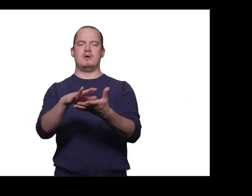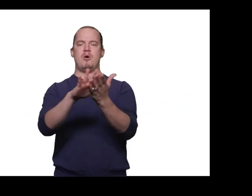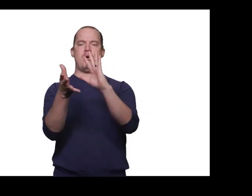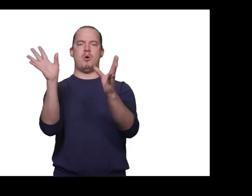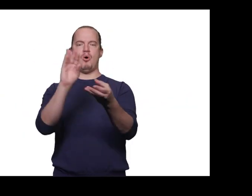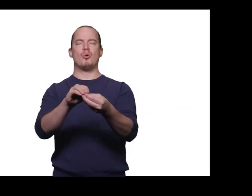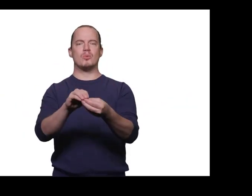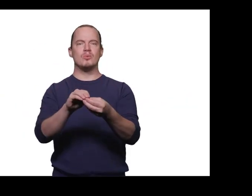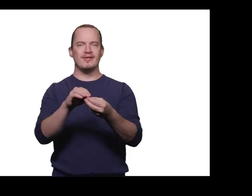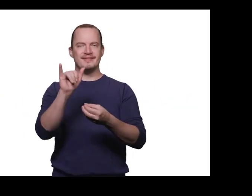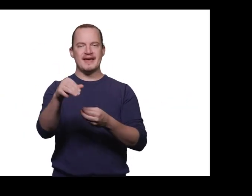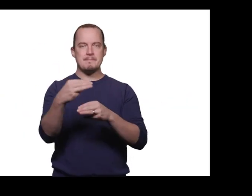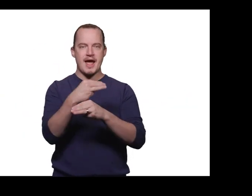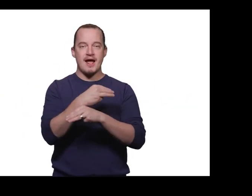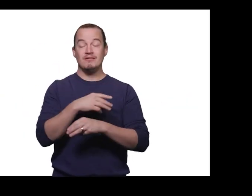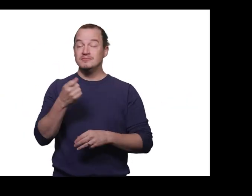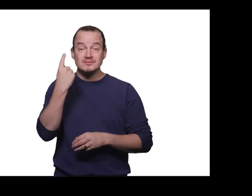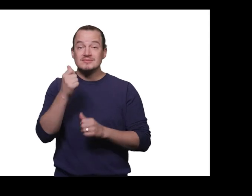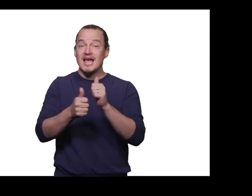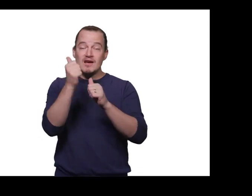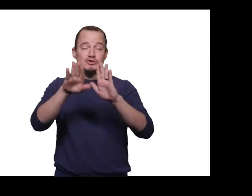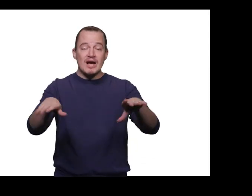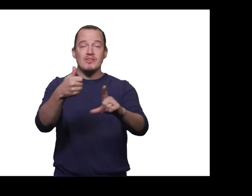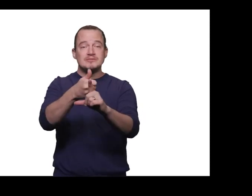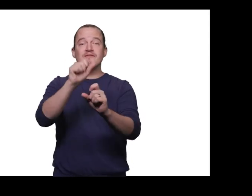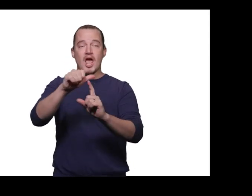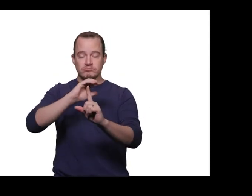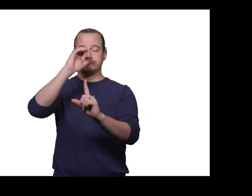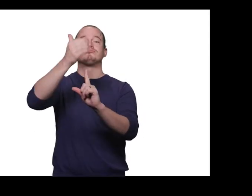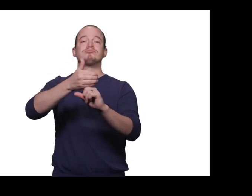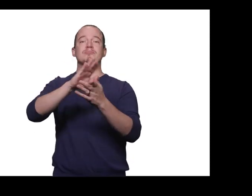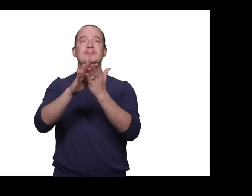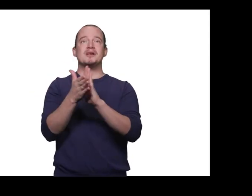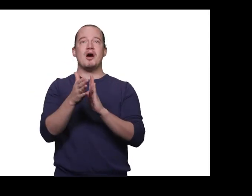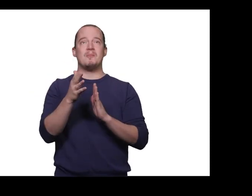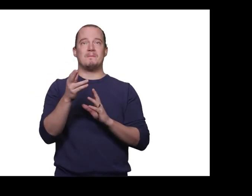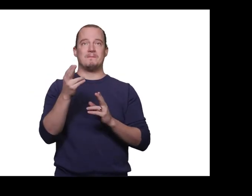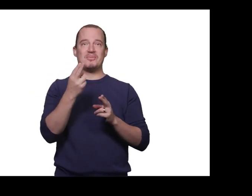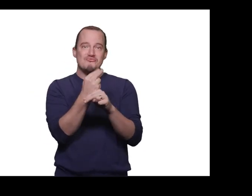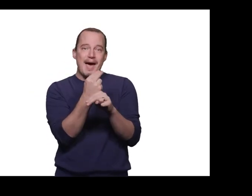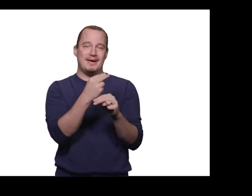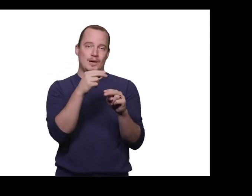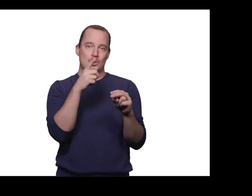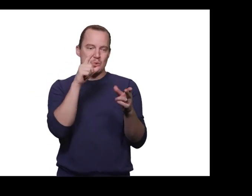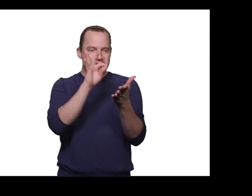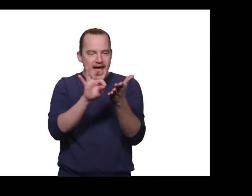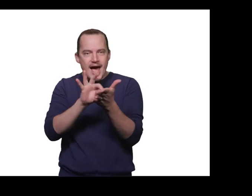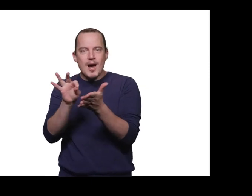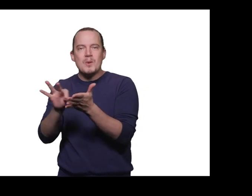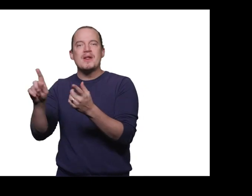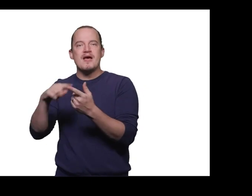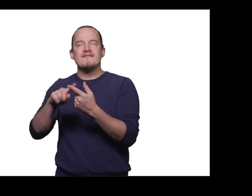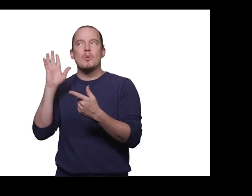part whole. We'll give every child a chance to be the counting rabbit. We will